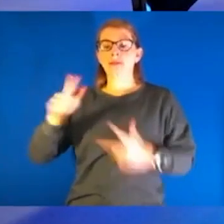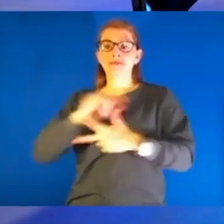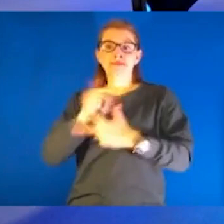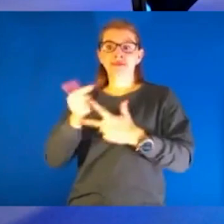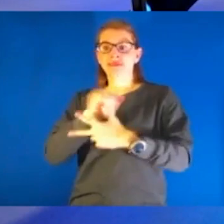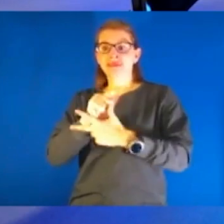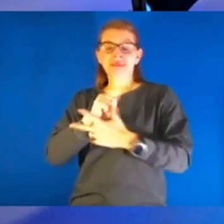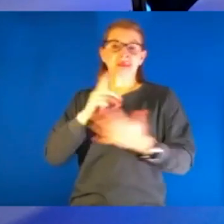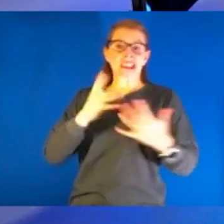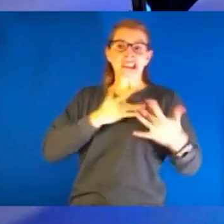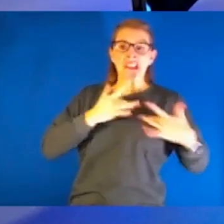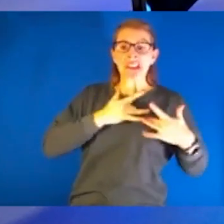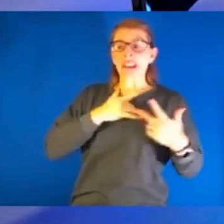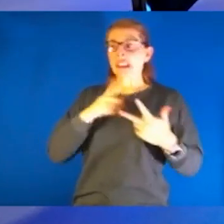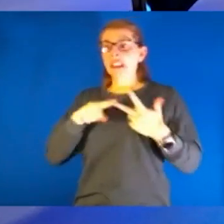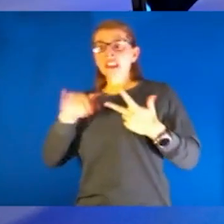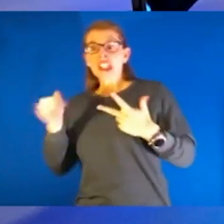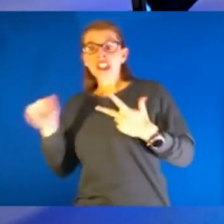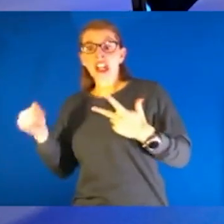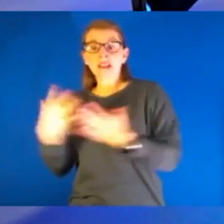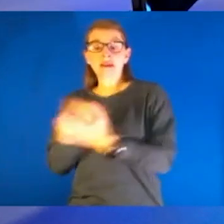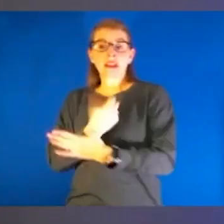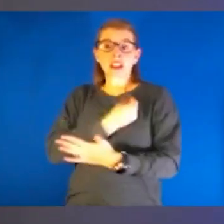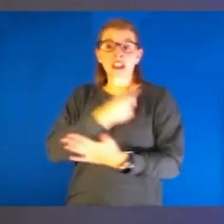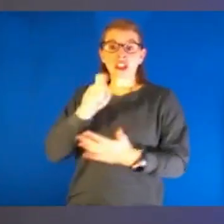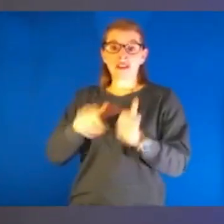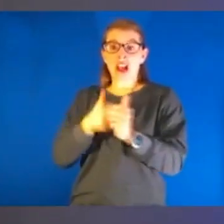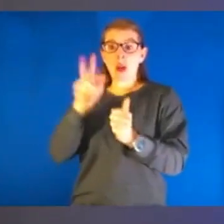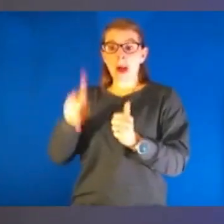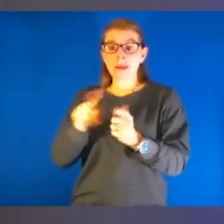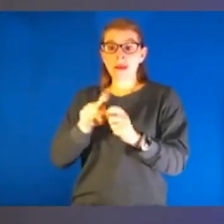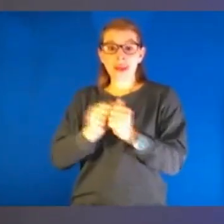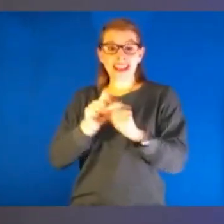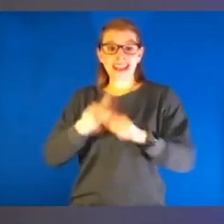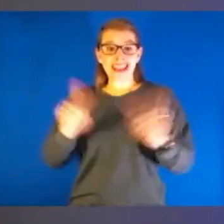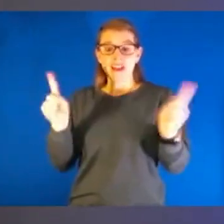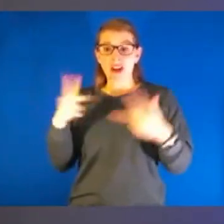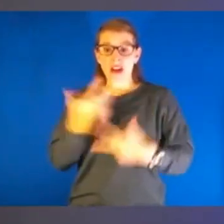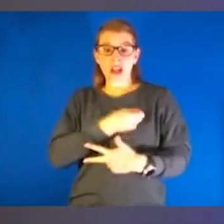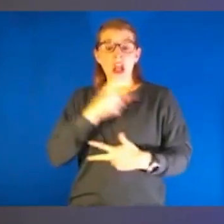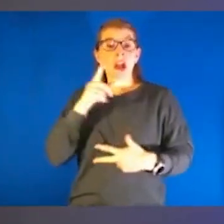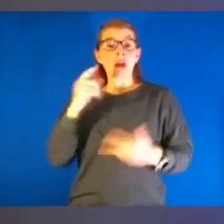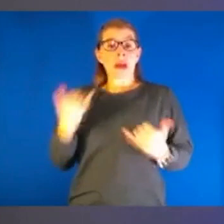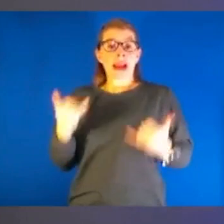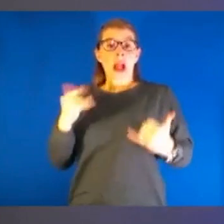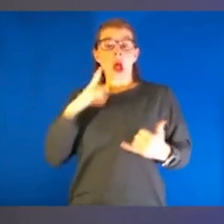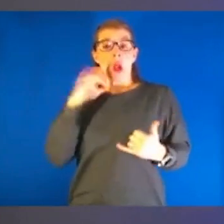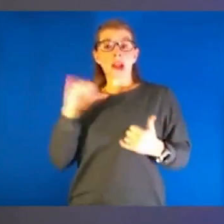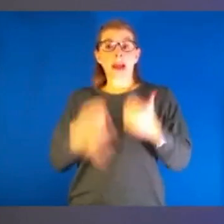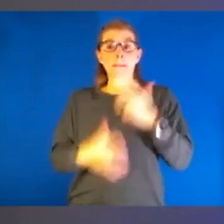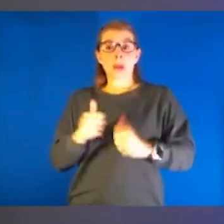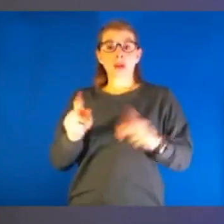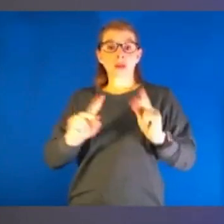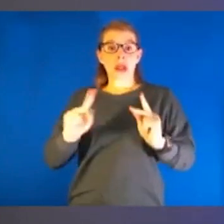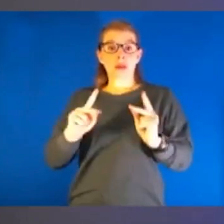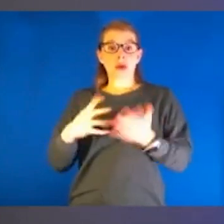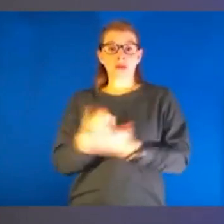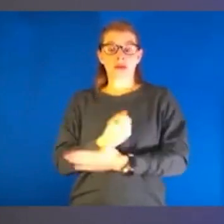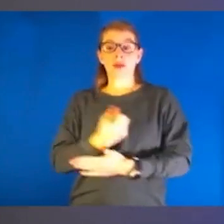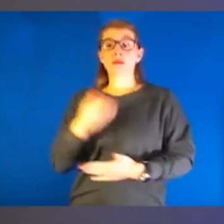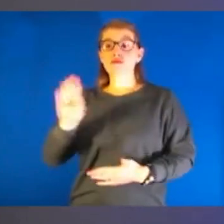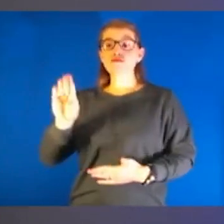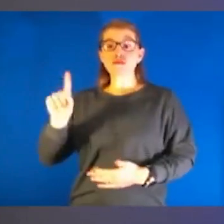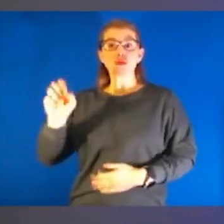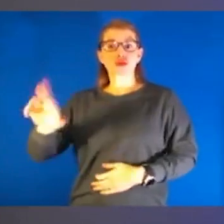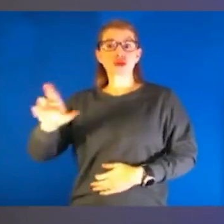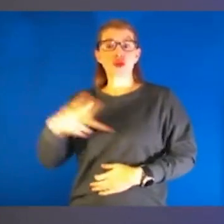J&J, should we follow it up with a different one? At this point, it looks like most of those folks who get the booster should probably get